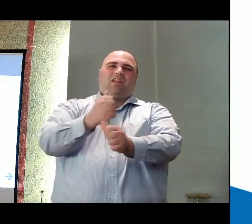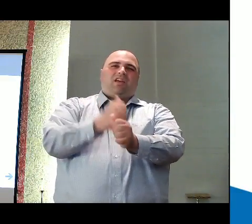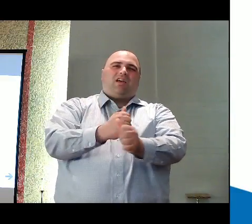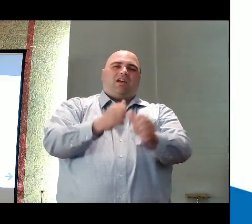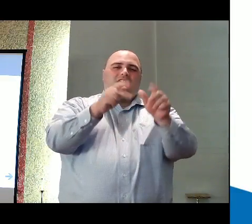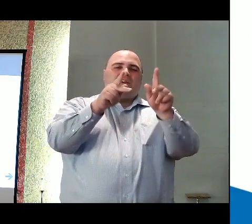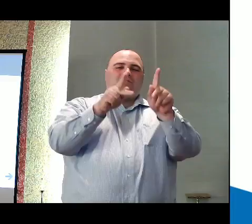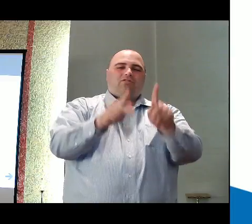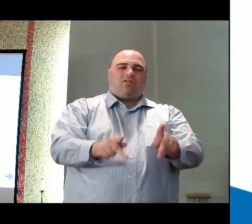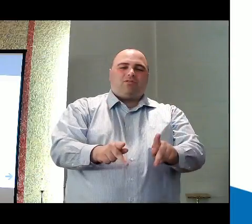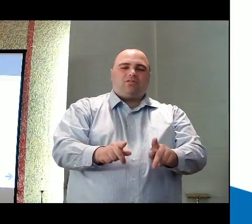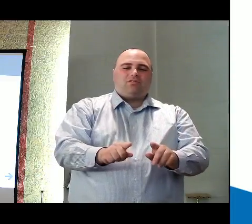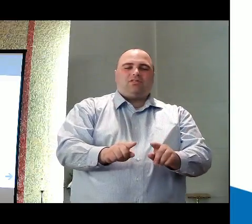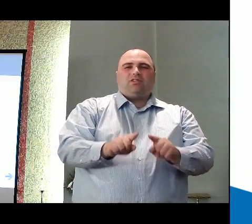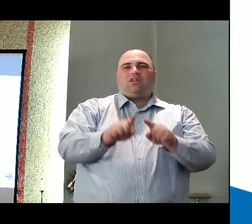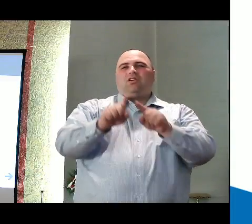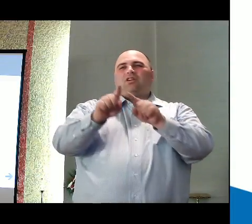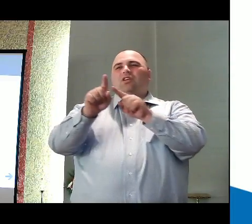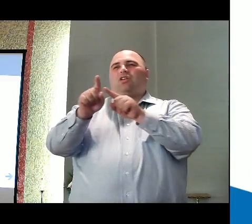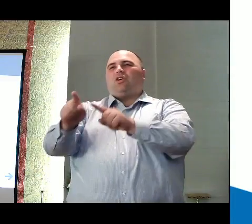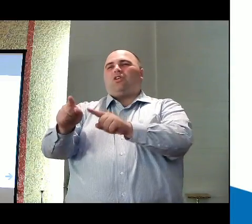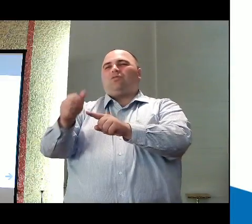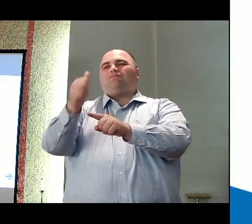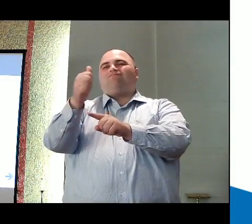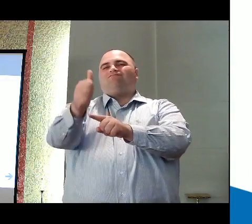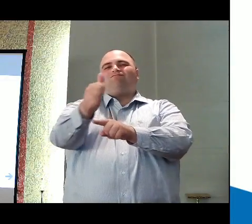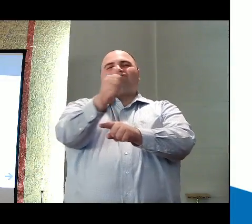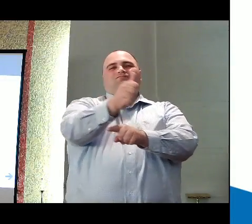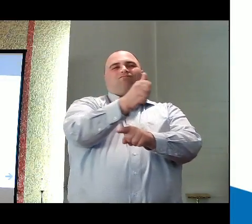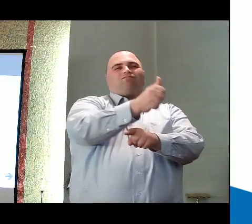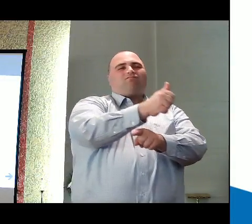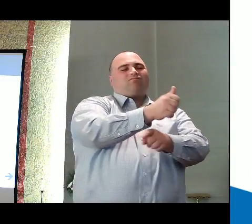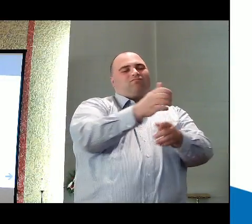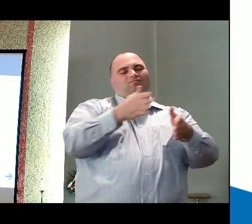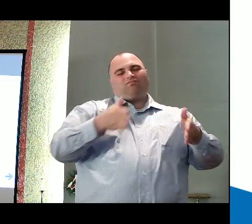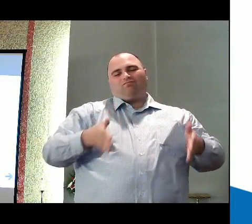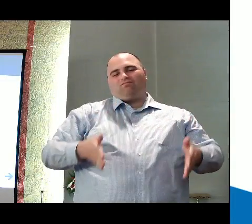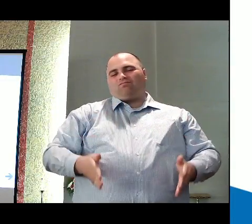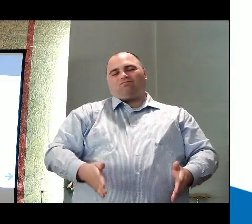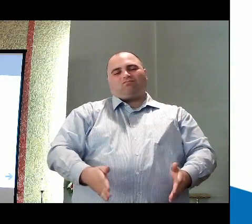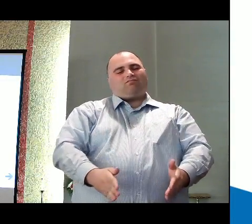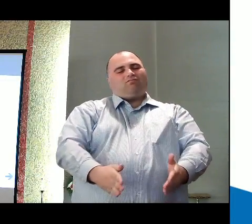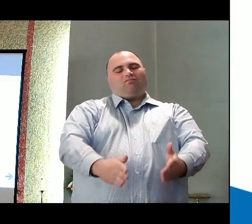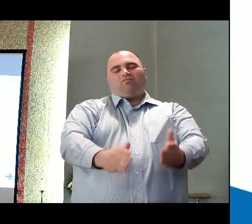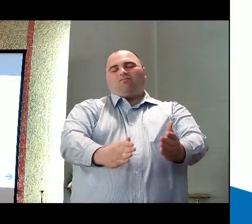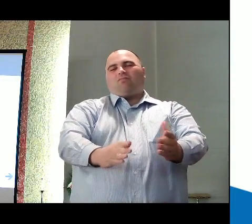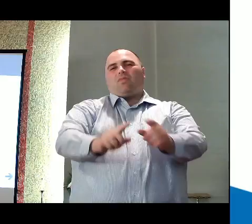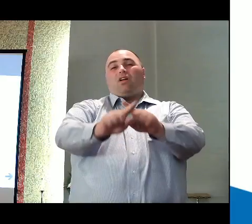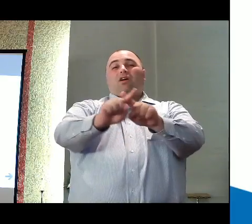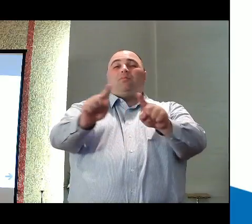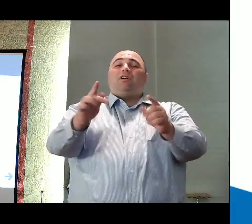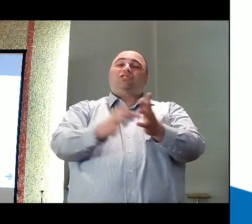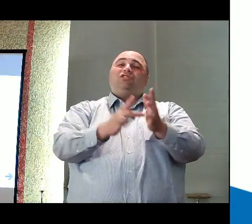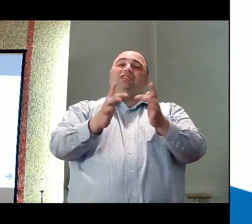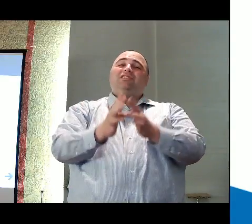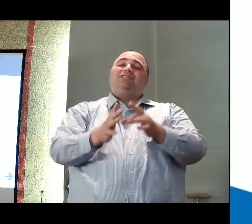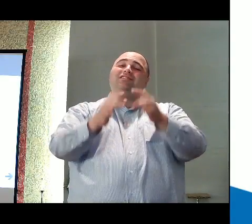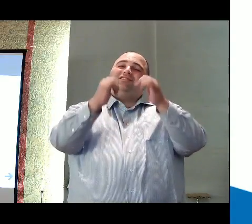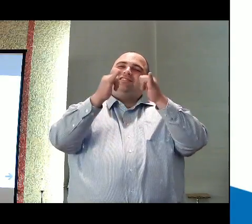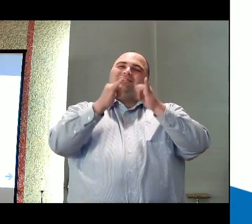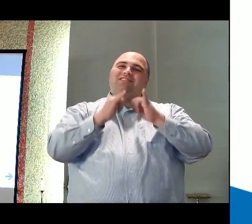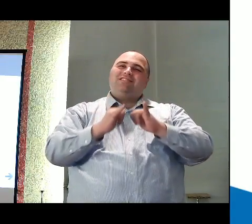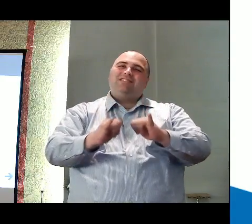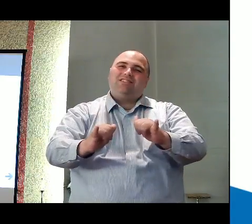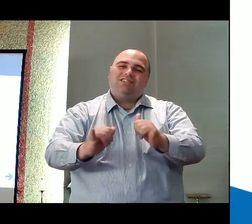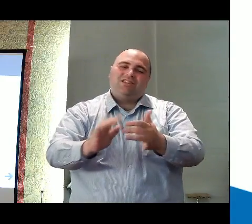astray, each turned to his own way, but